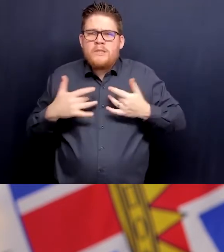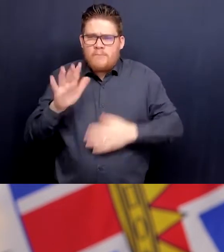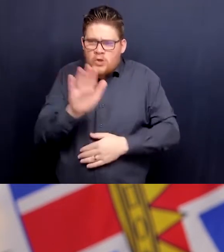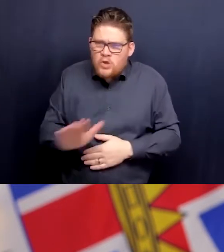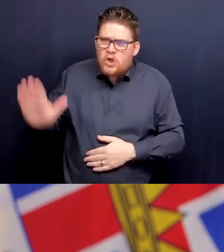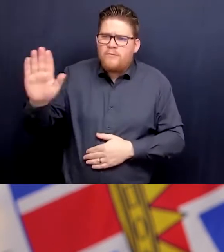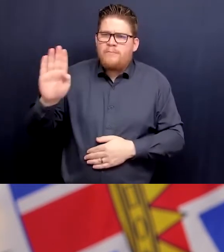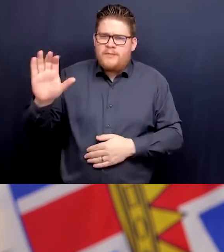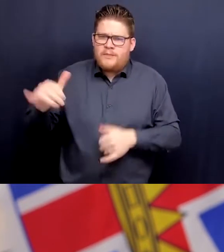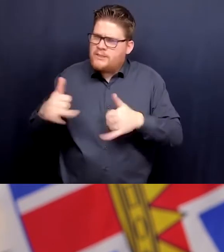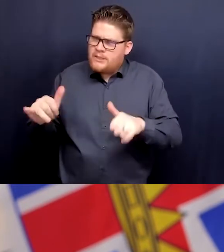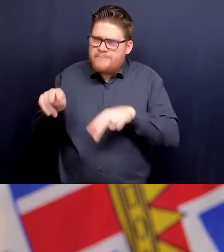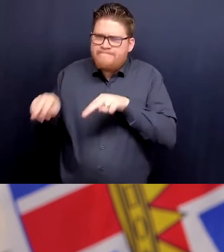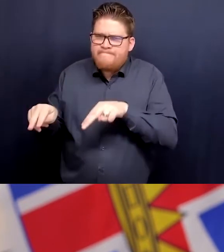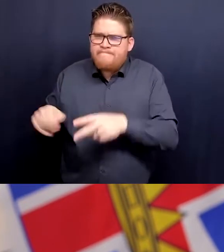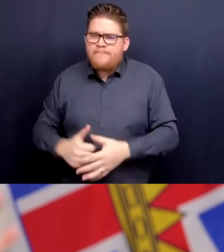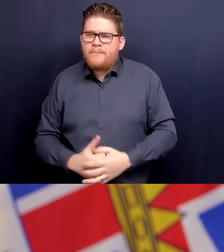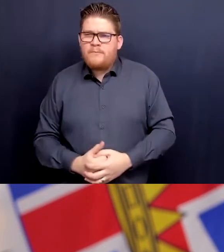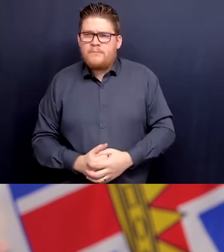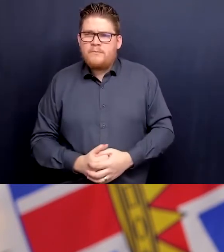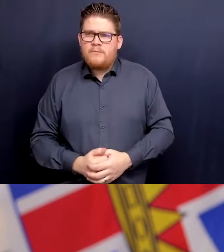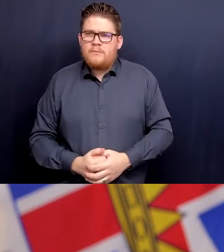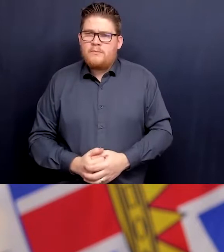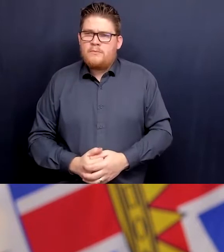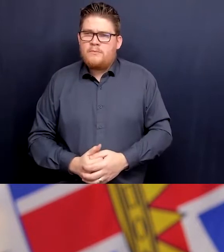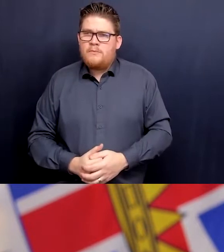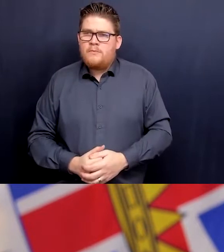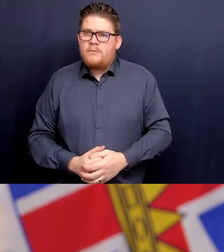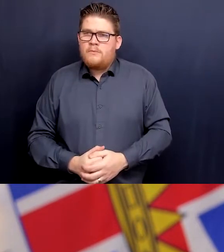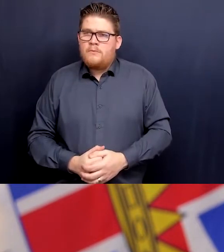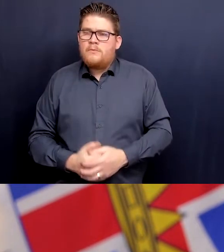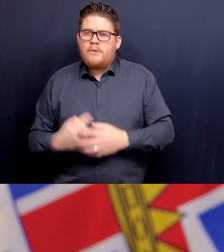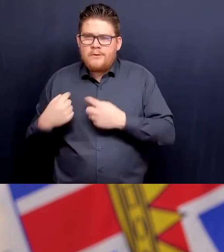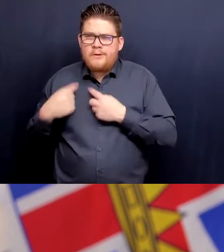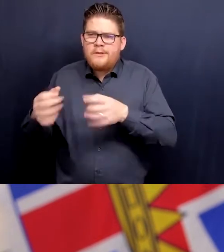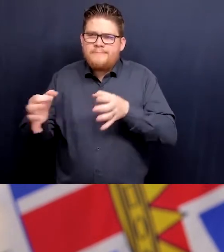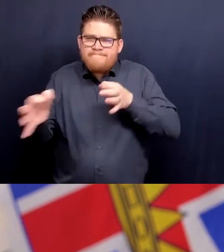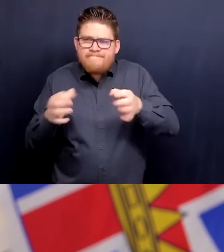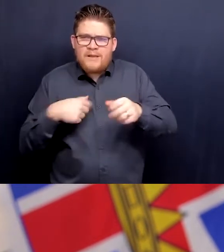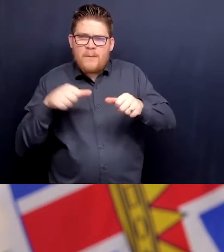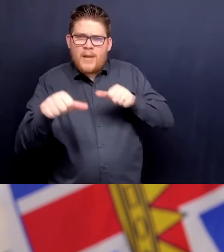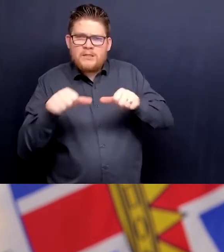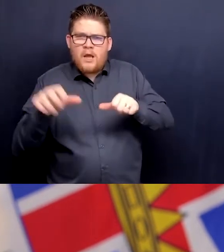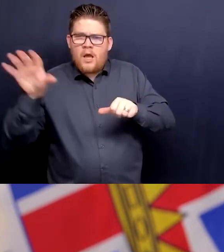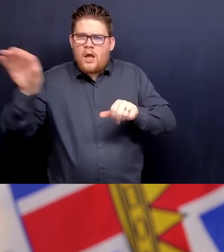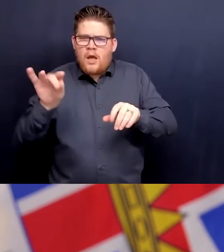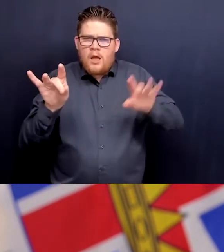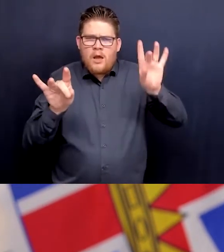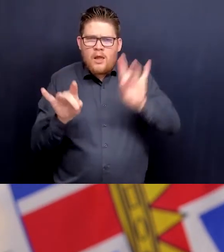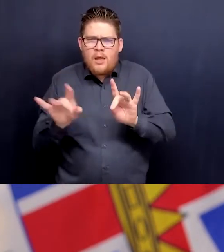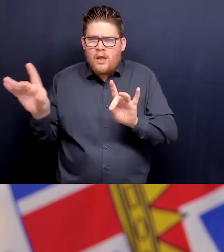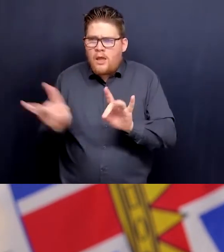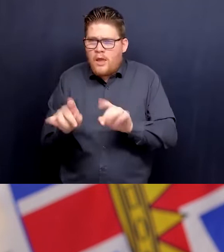likened it in many ways to a puzzle where there's different pieces that come from different places. So if we see a signal in one